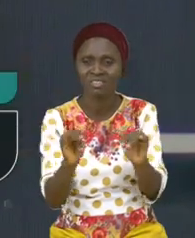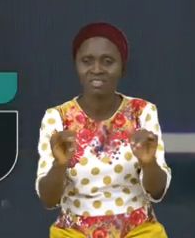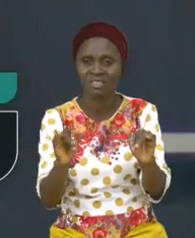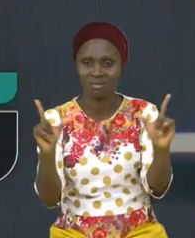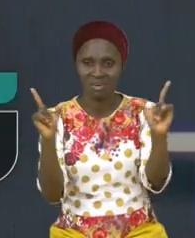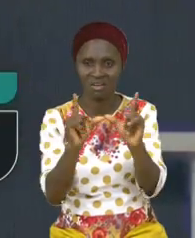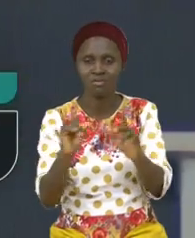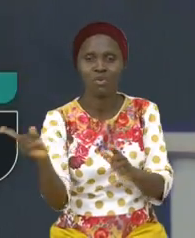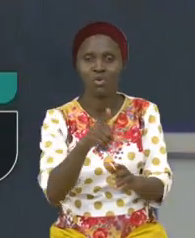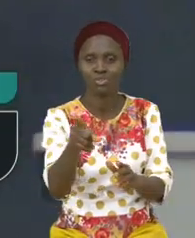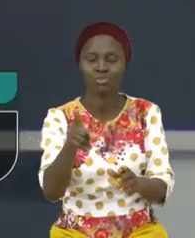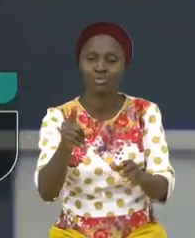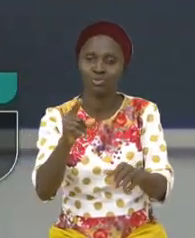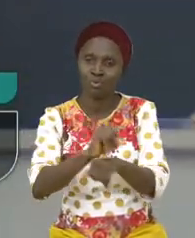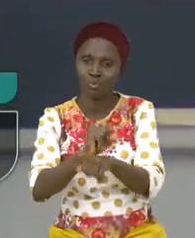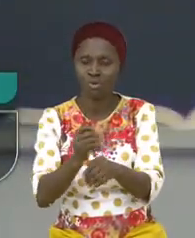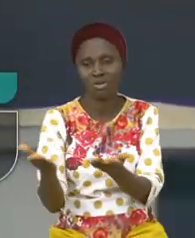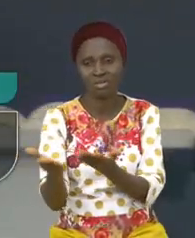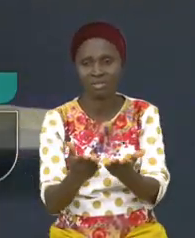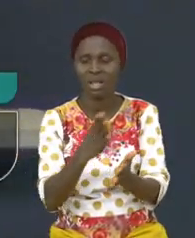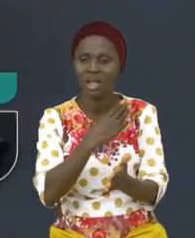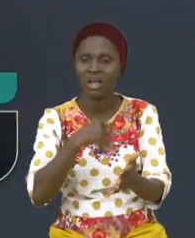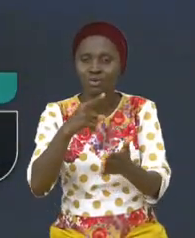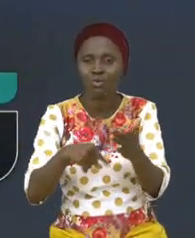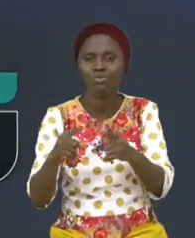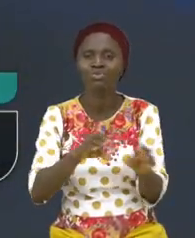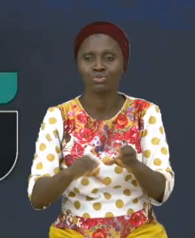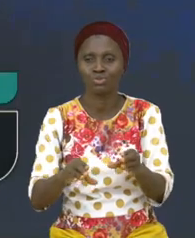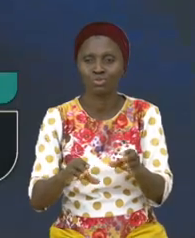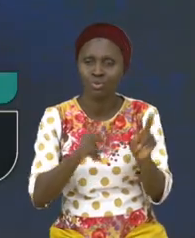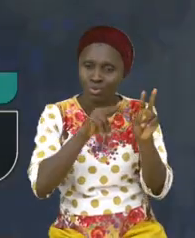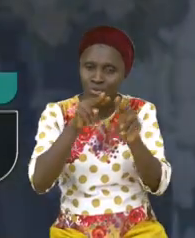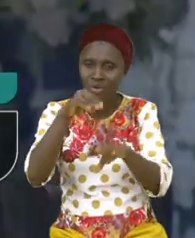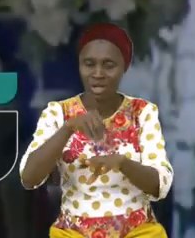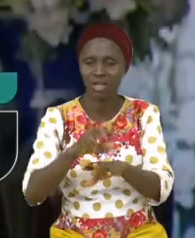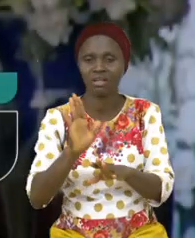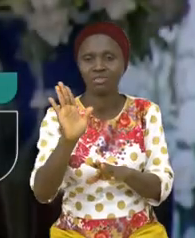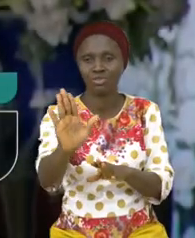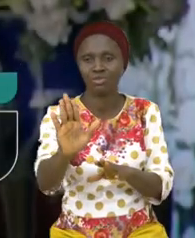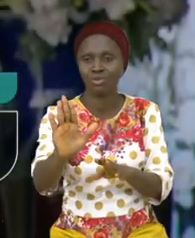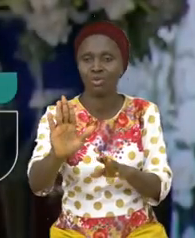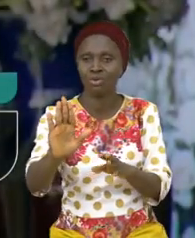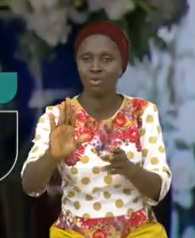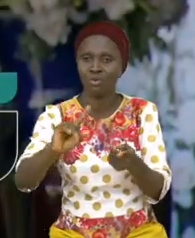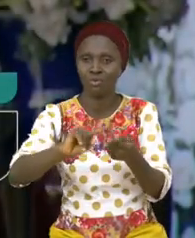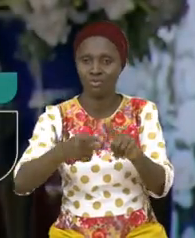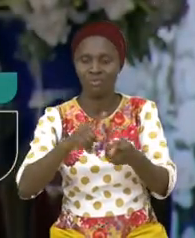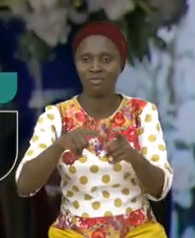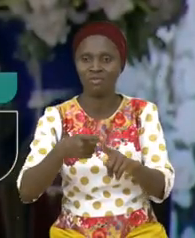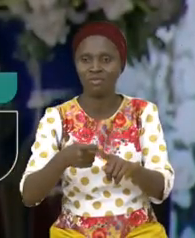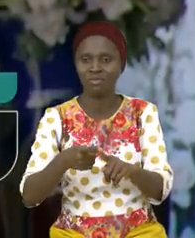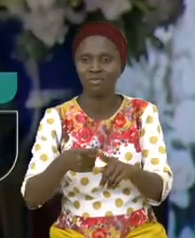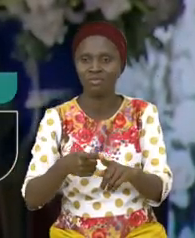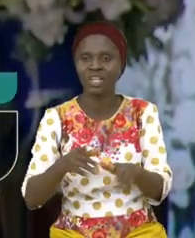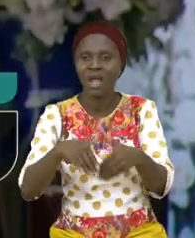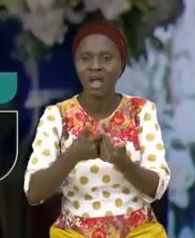and what you do. And look at your colleagues. How do you see yourself as you come